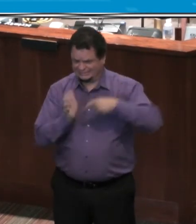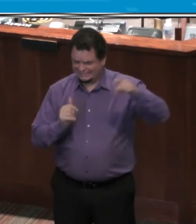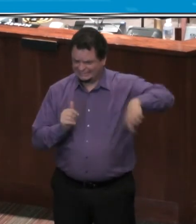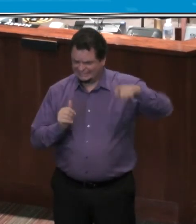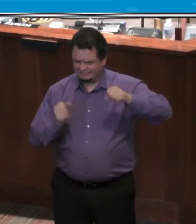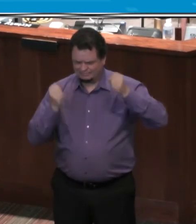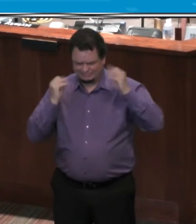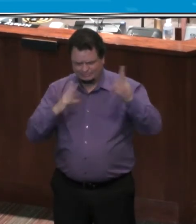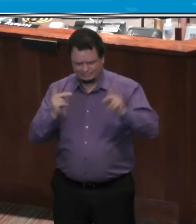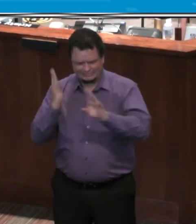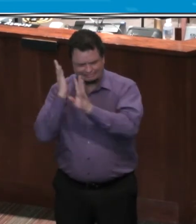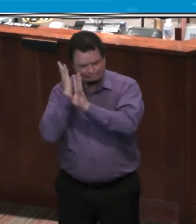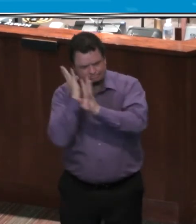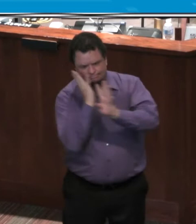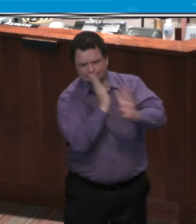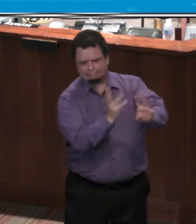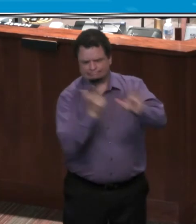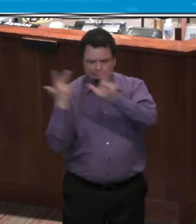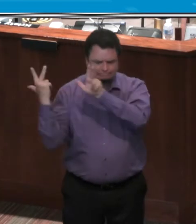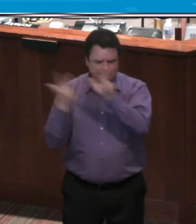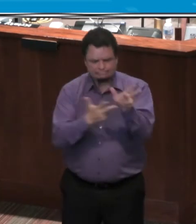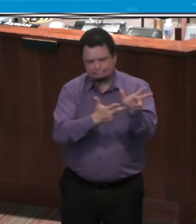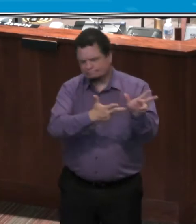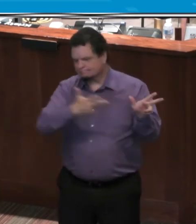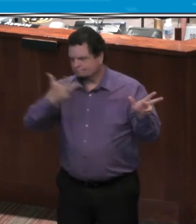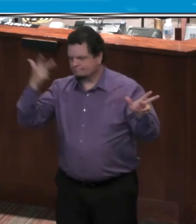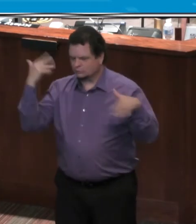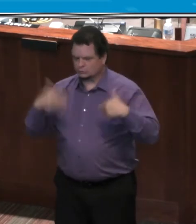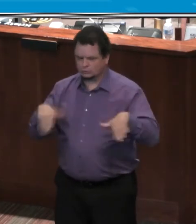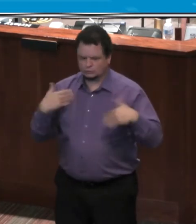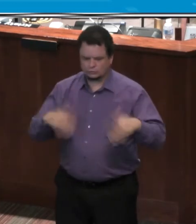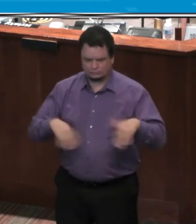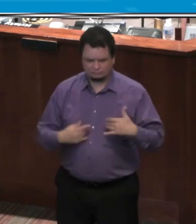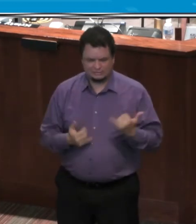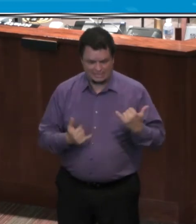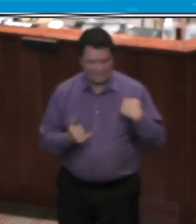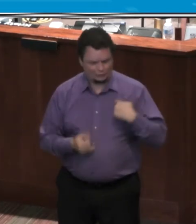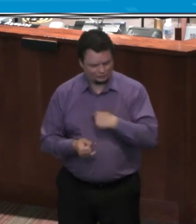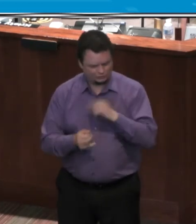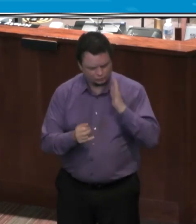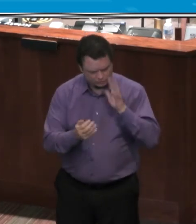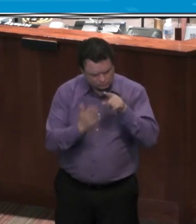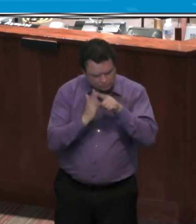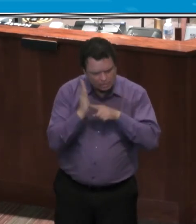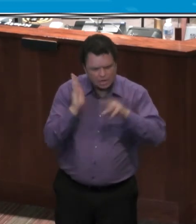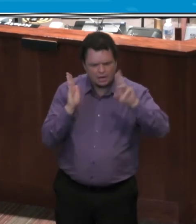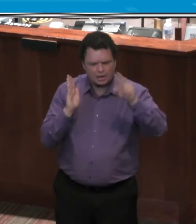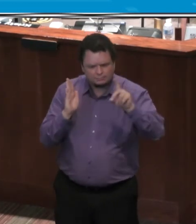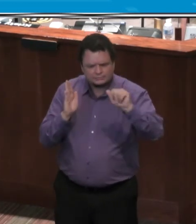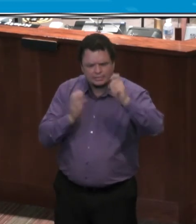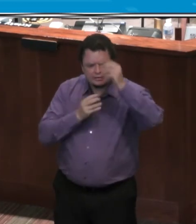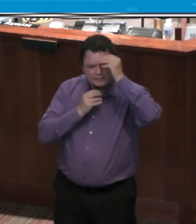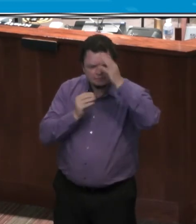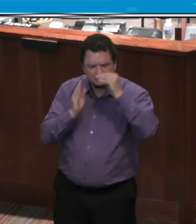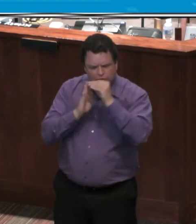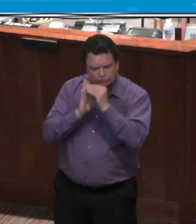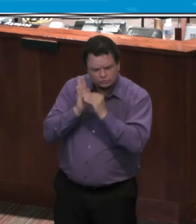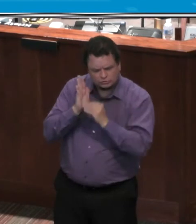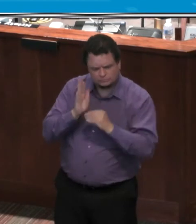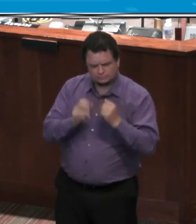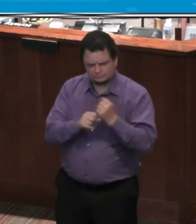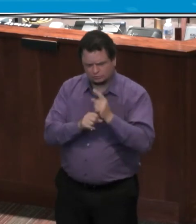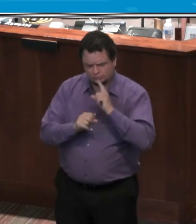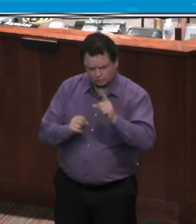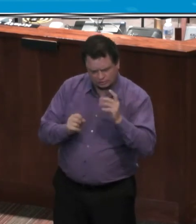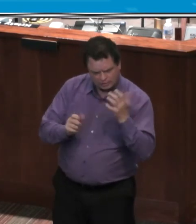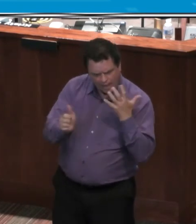Mall. So we'll have an update on that, and then we'll take questions on anything else that you would like us to address.